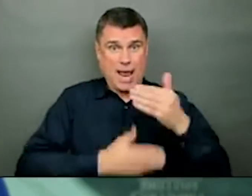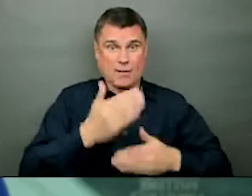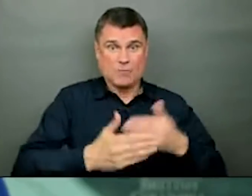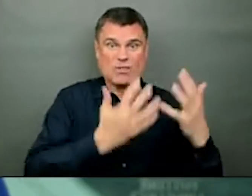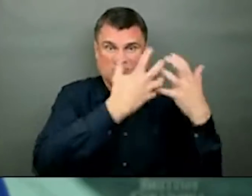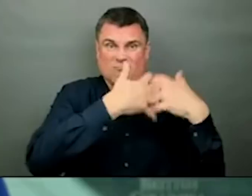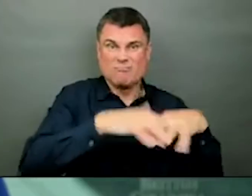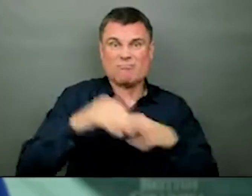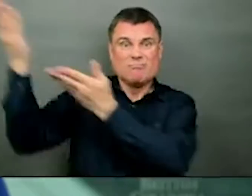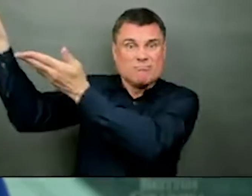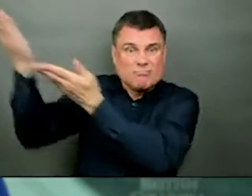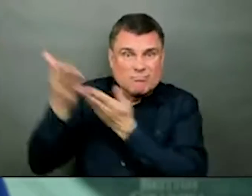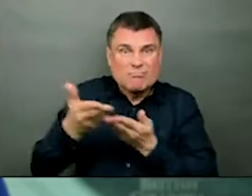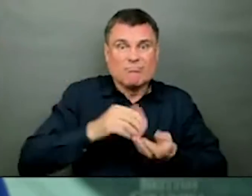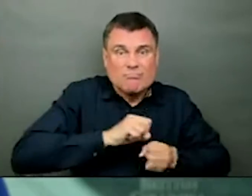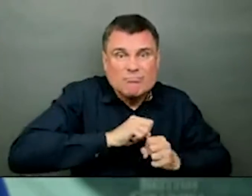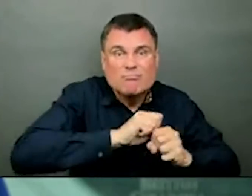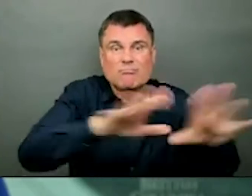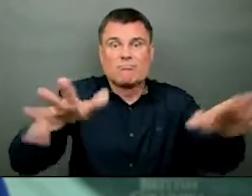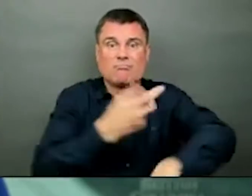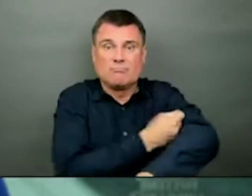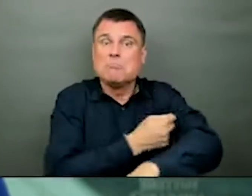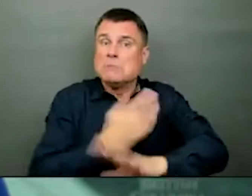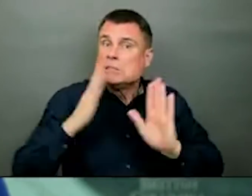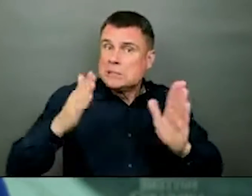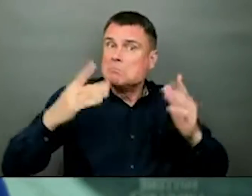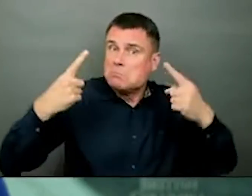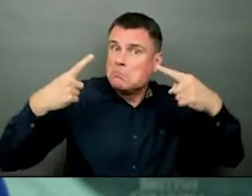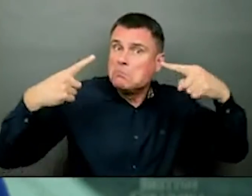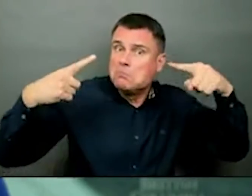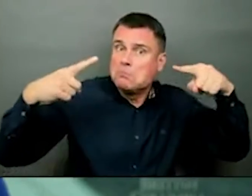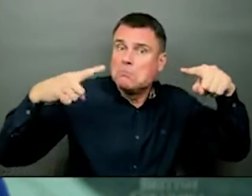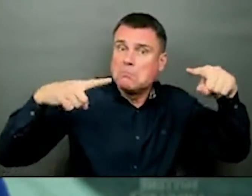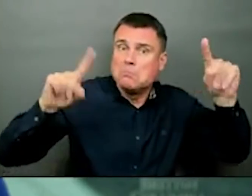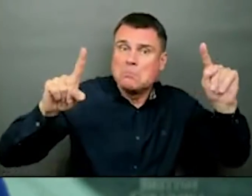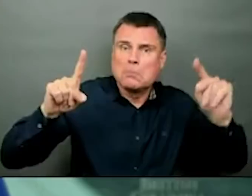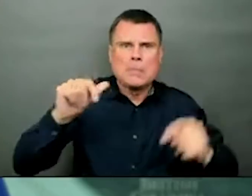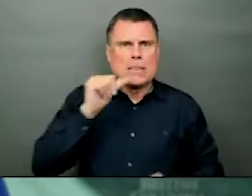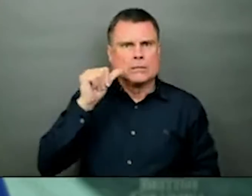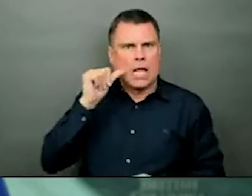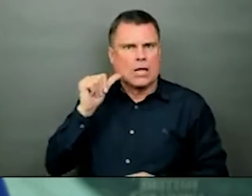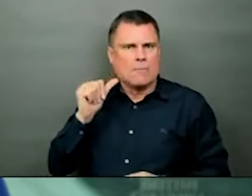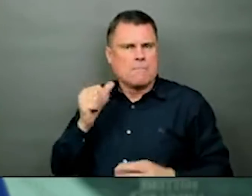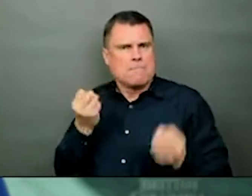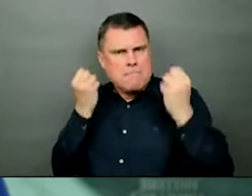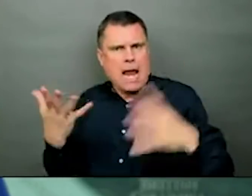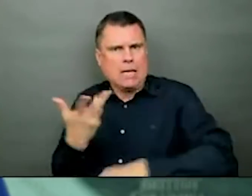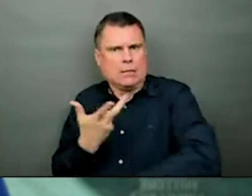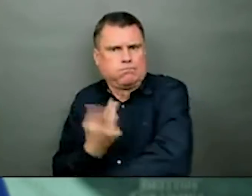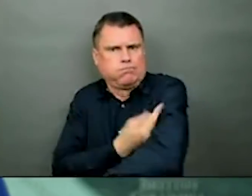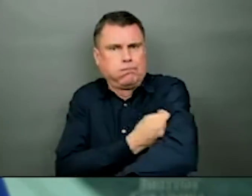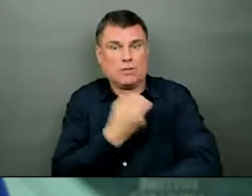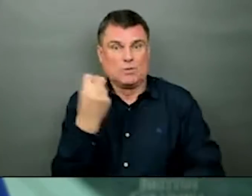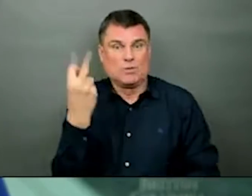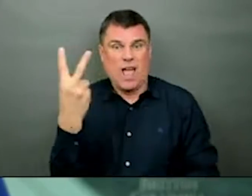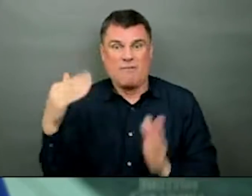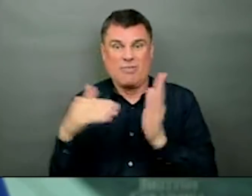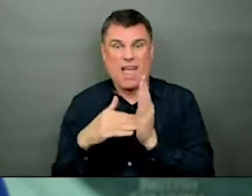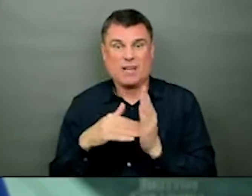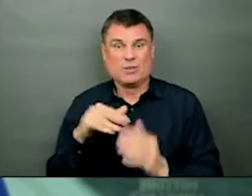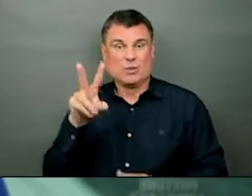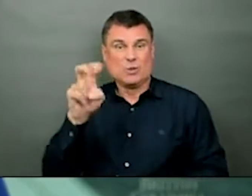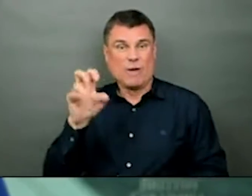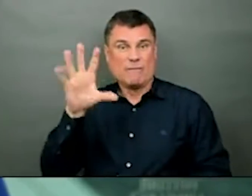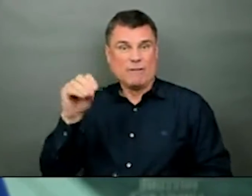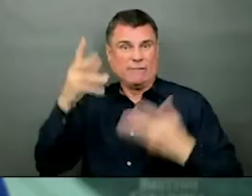our largest day, 12,251 people immunized. More than half of those were second doses yesterday,